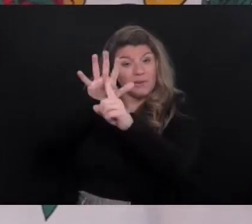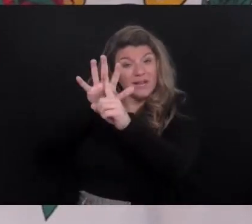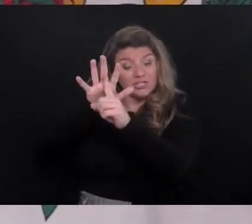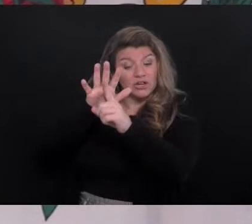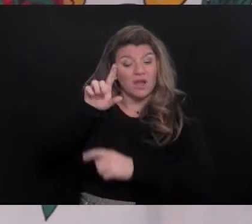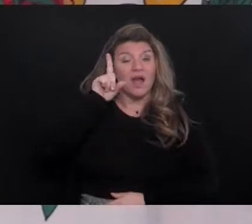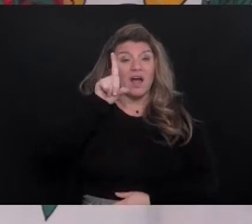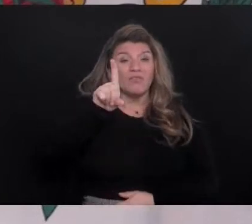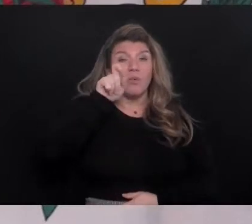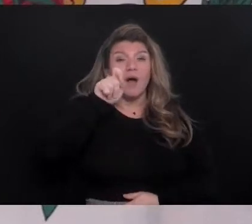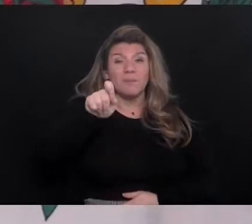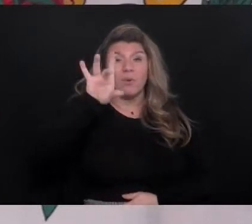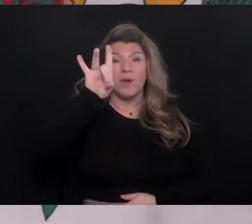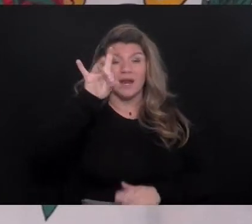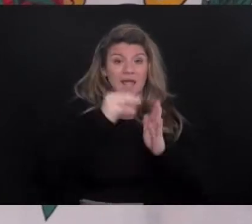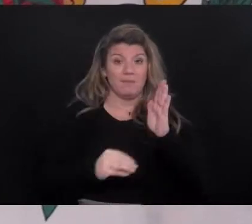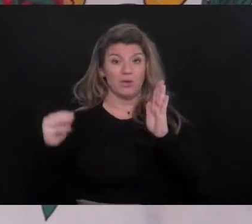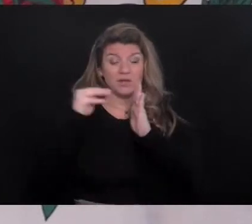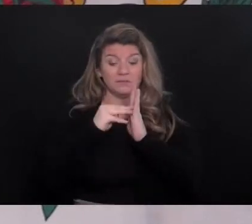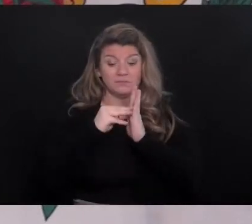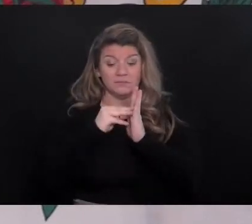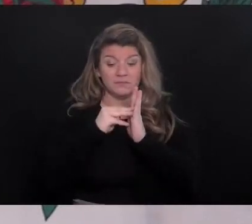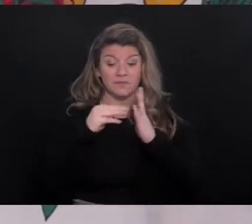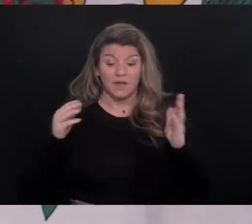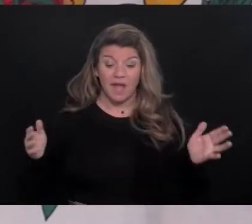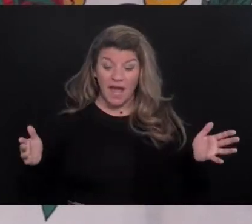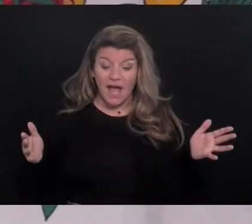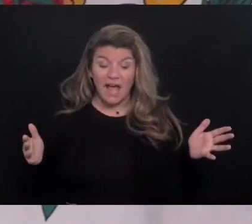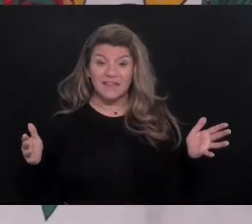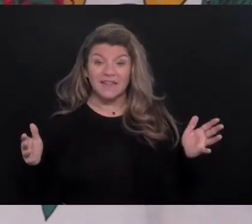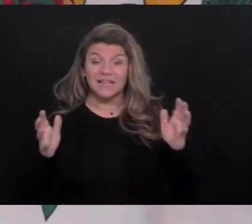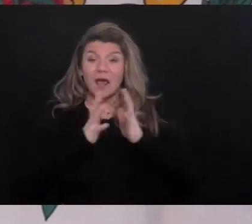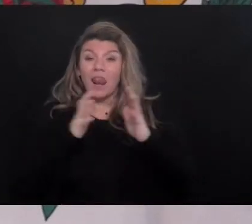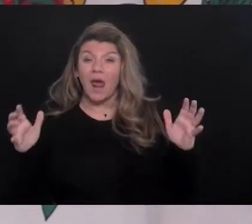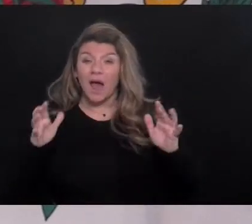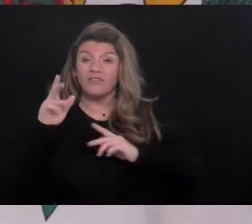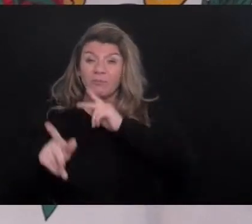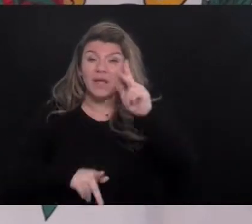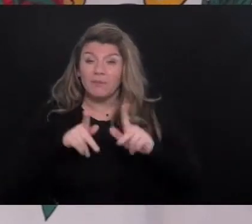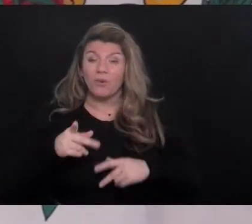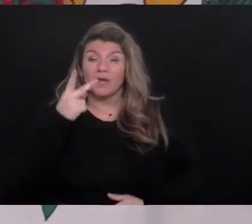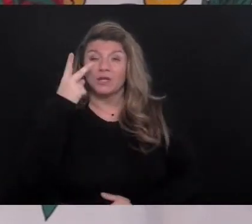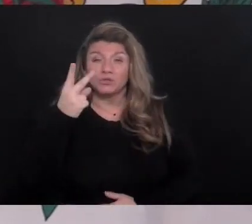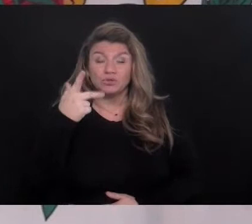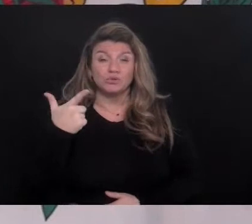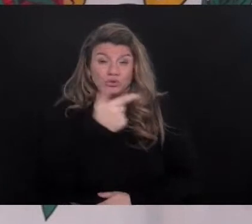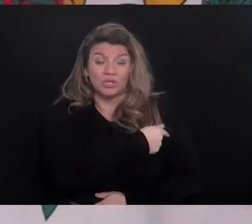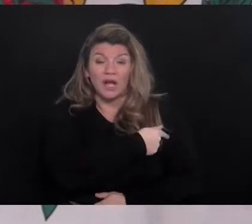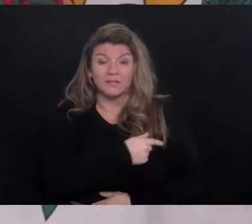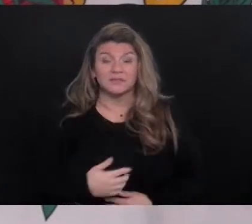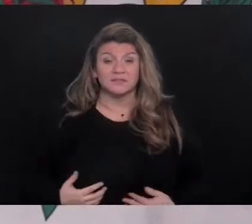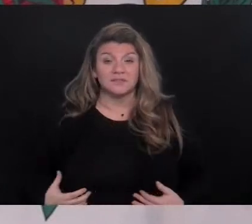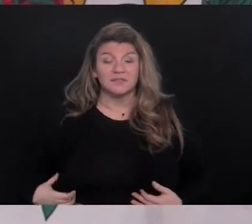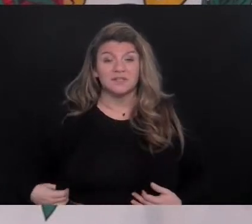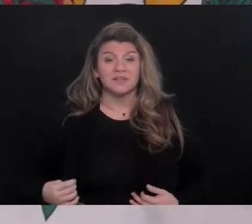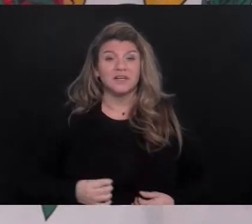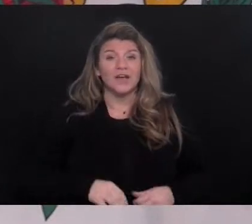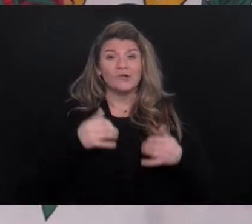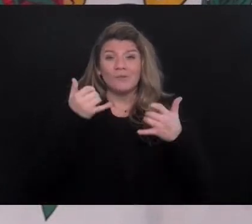1.8 million. That's a lot of people getting 2 shots. We've still got a ways to go. We're